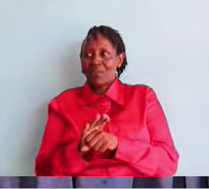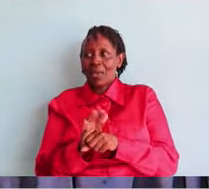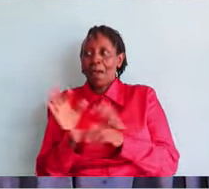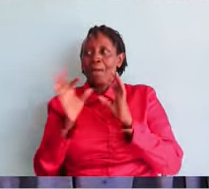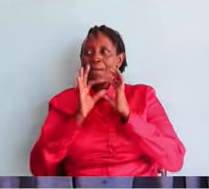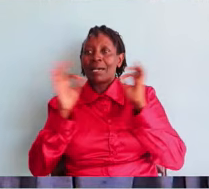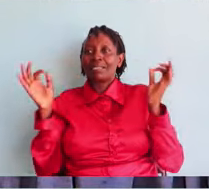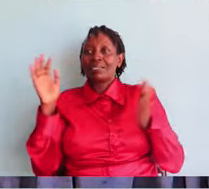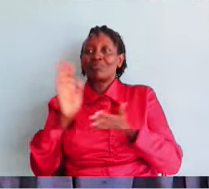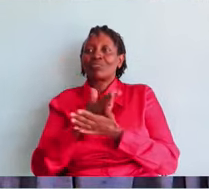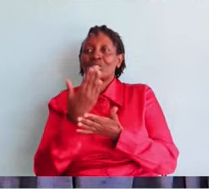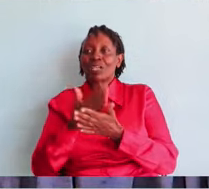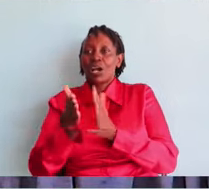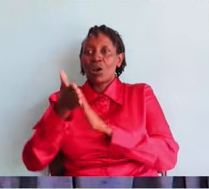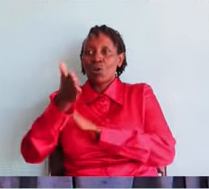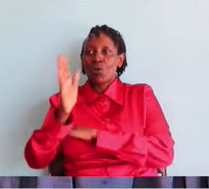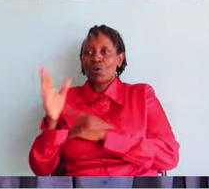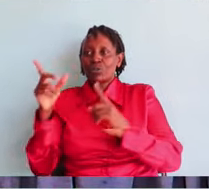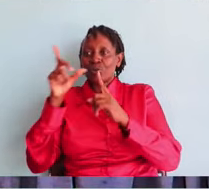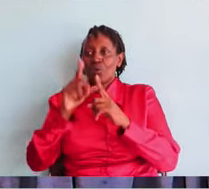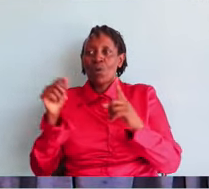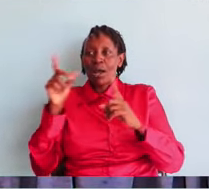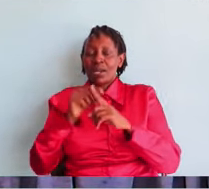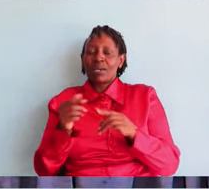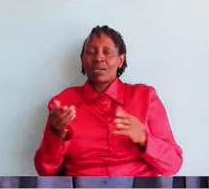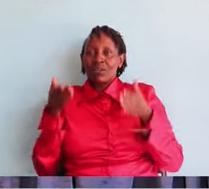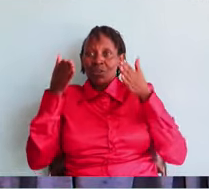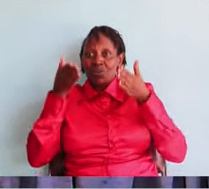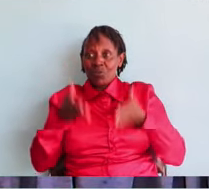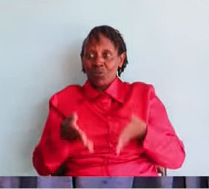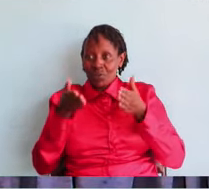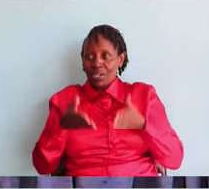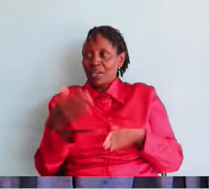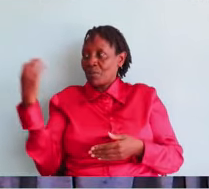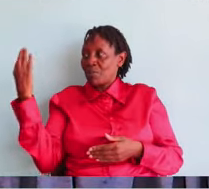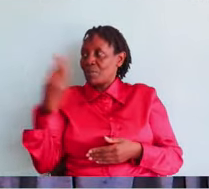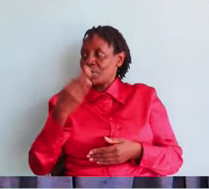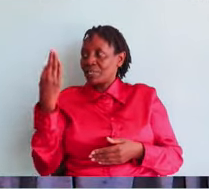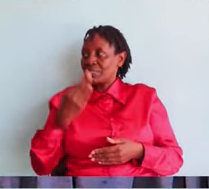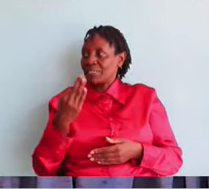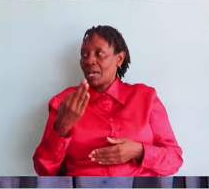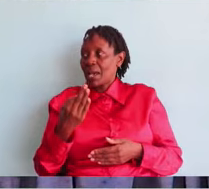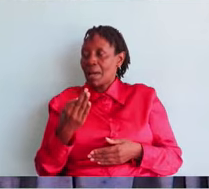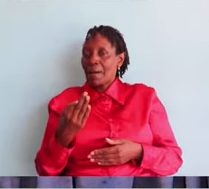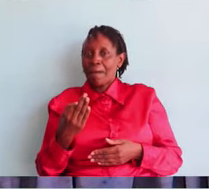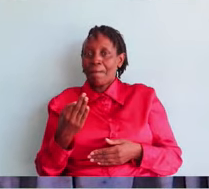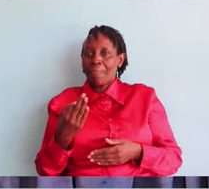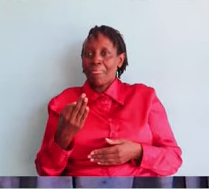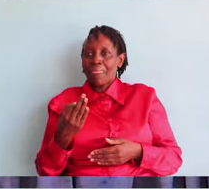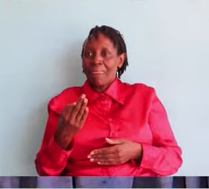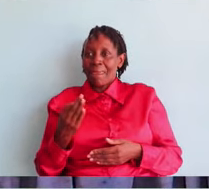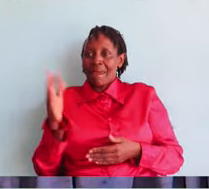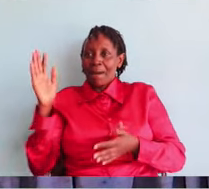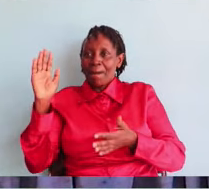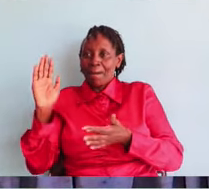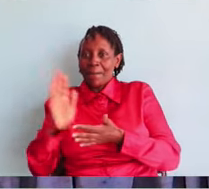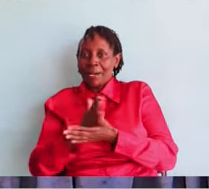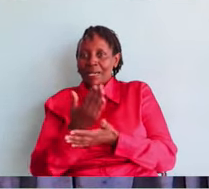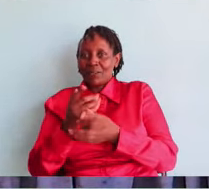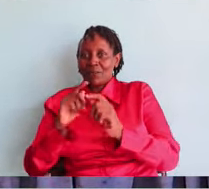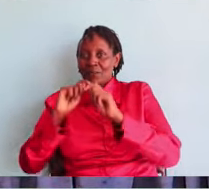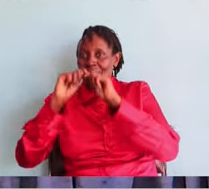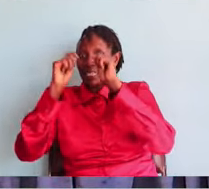to share God's word. And today, our preacher is part of this team, but also is the